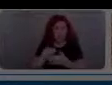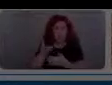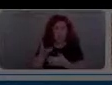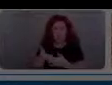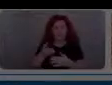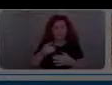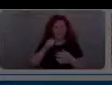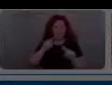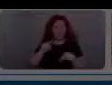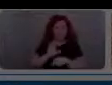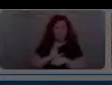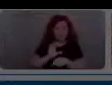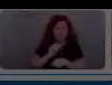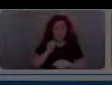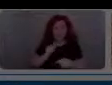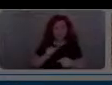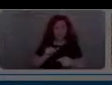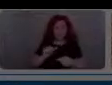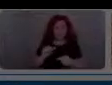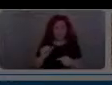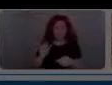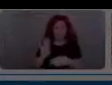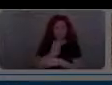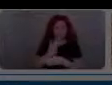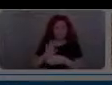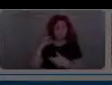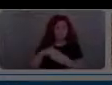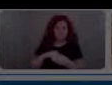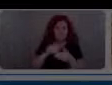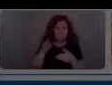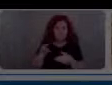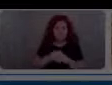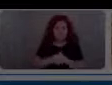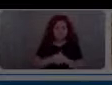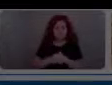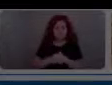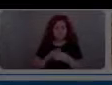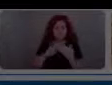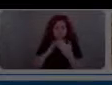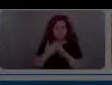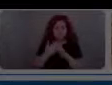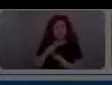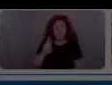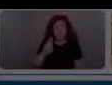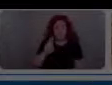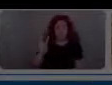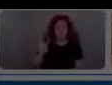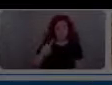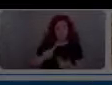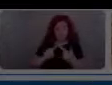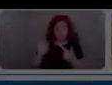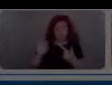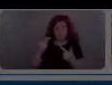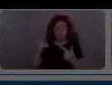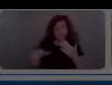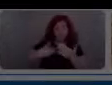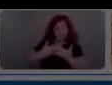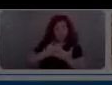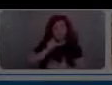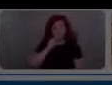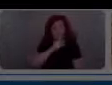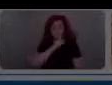we don't shop there so the communities of rio verde fountain hills and all of scottsdale are i believe a distinct